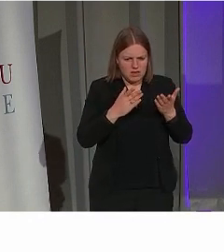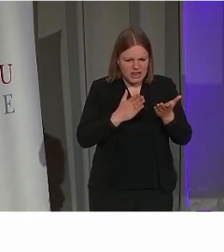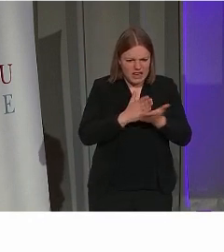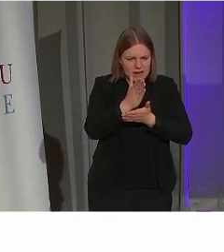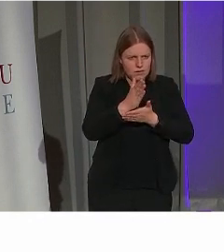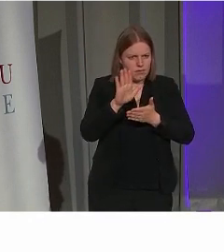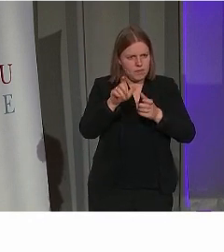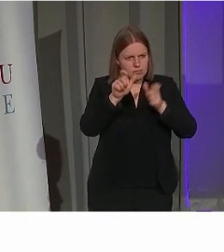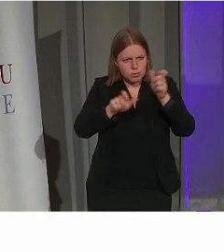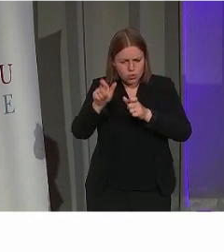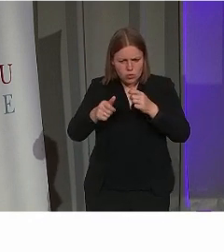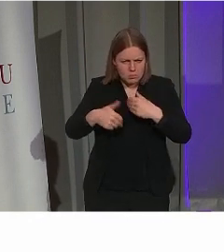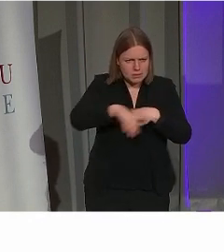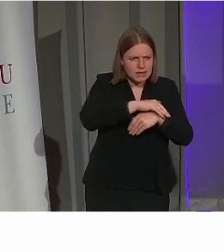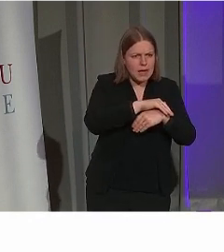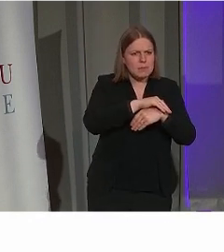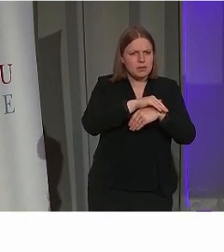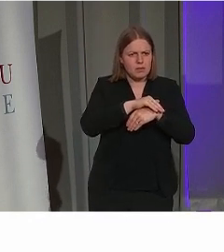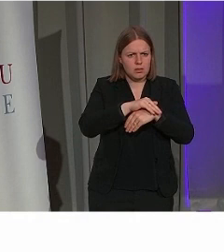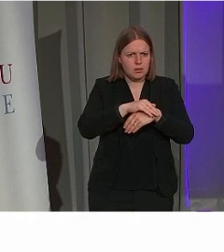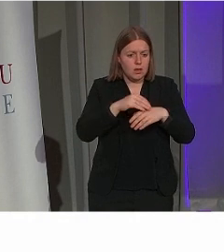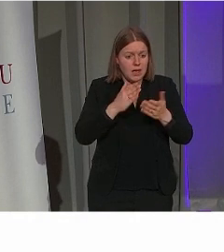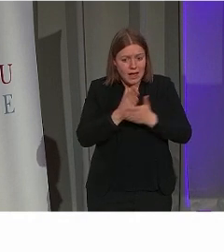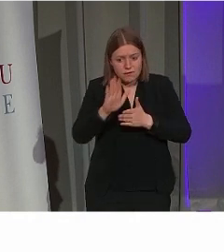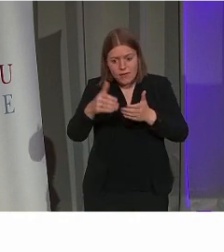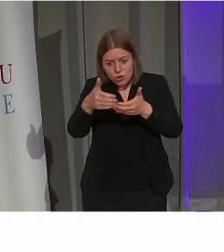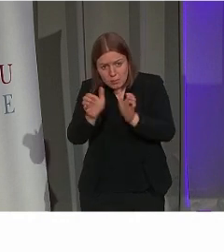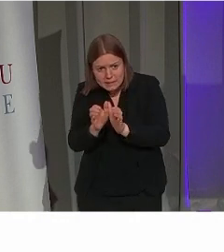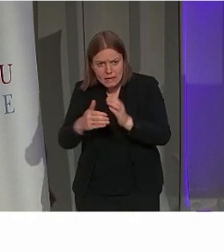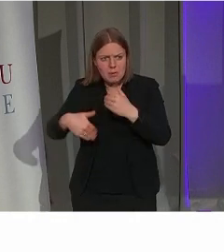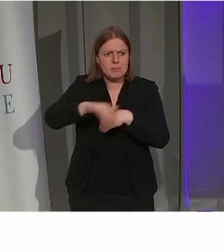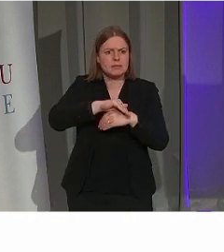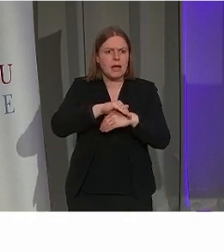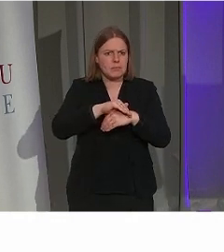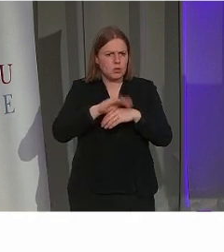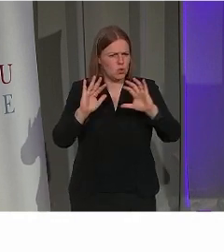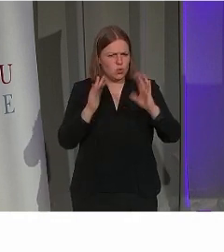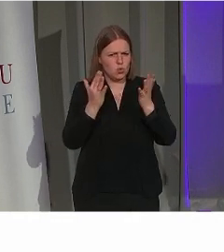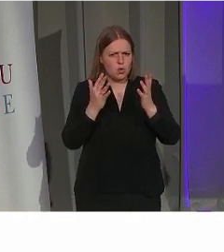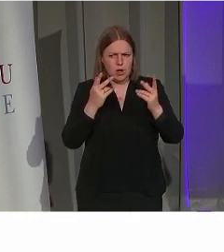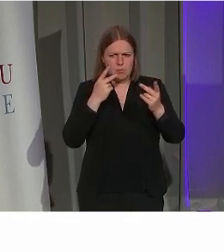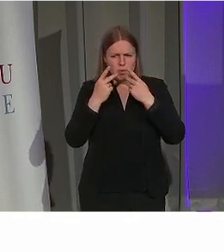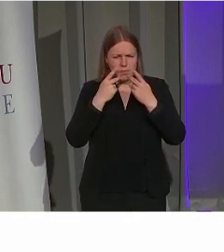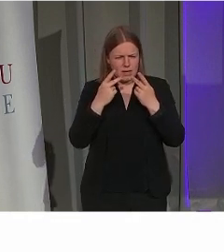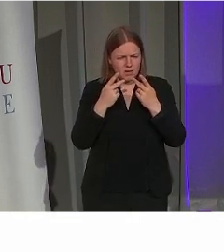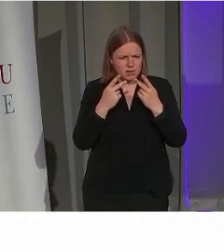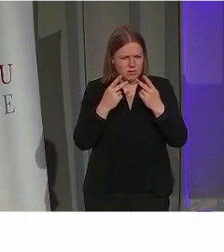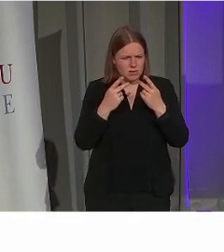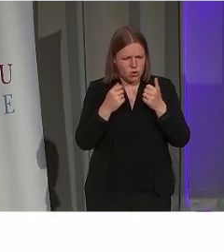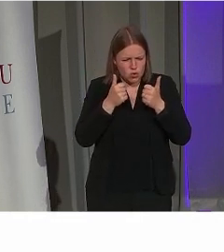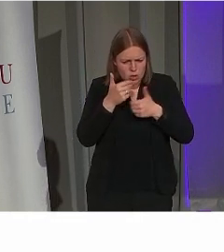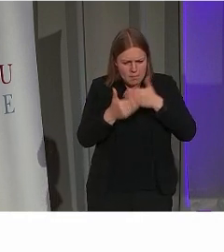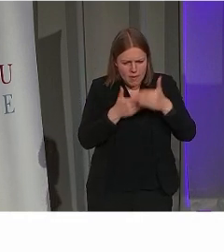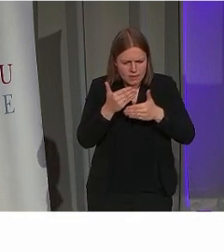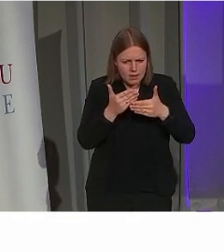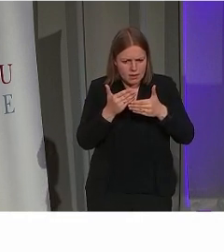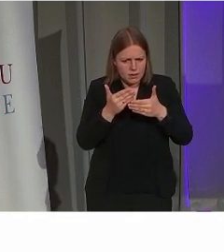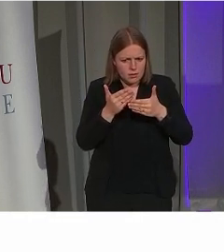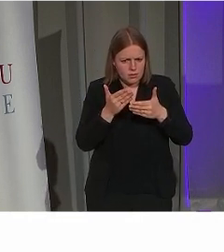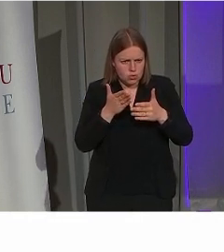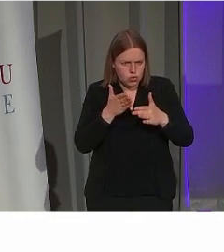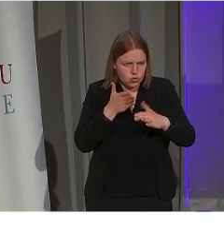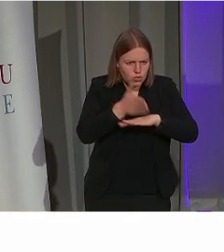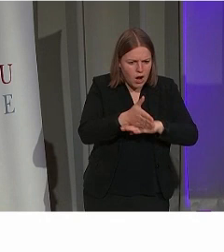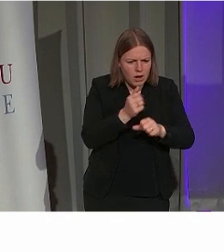culture for individuals and communities by including rights-based approaches in its work through its